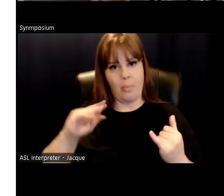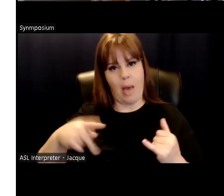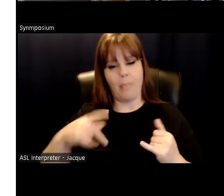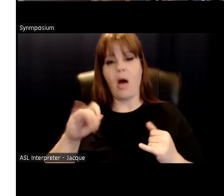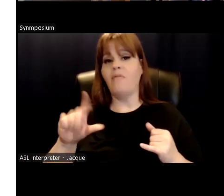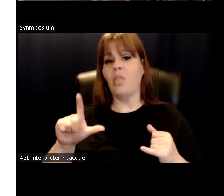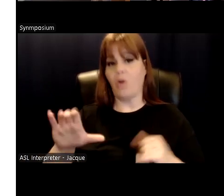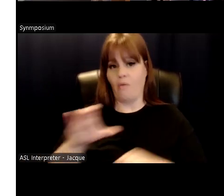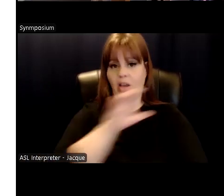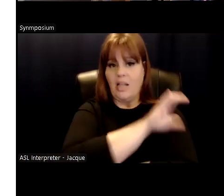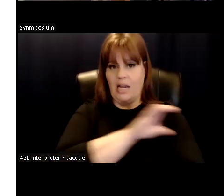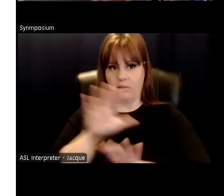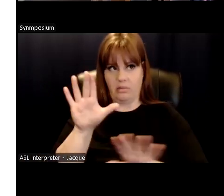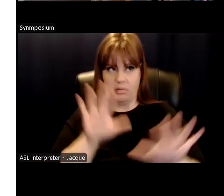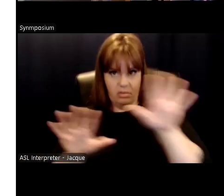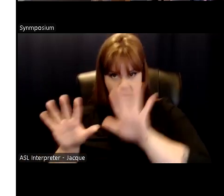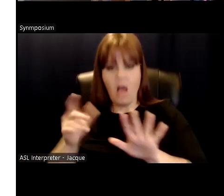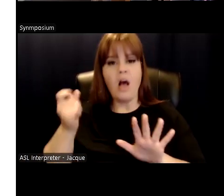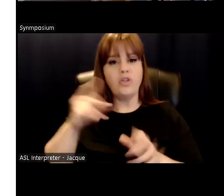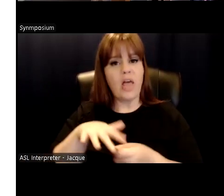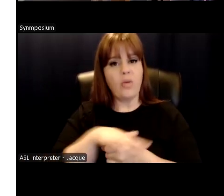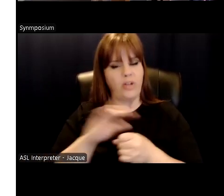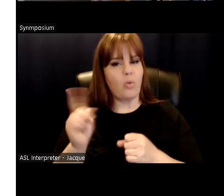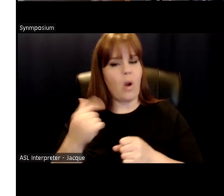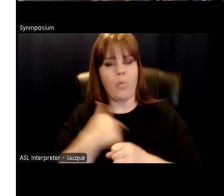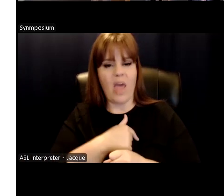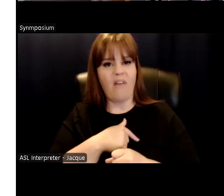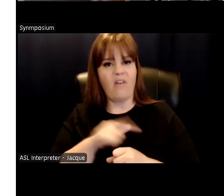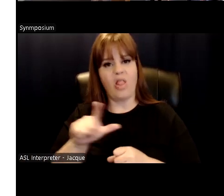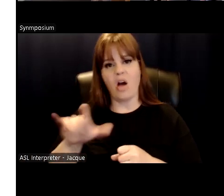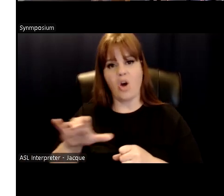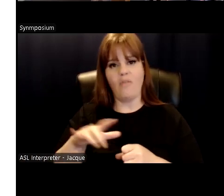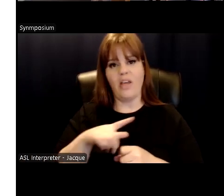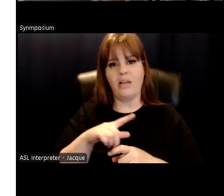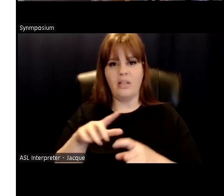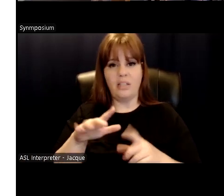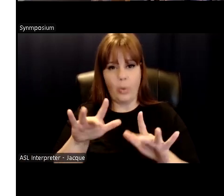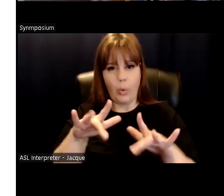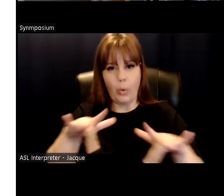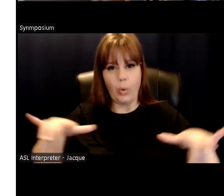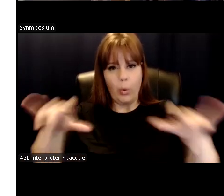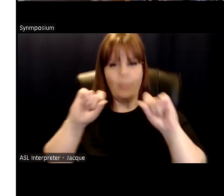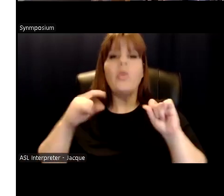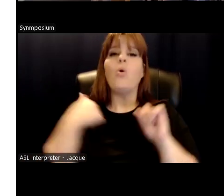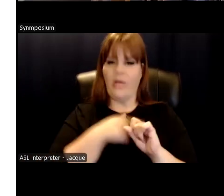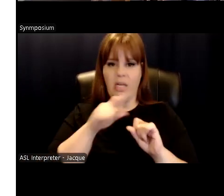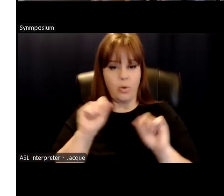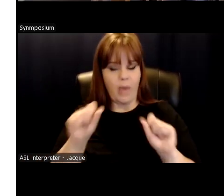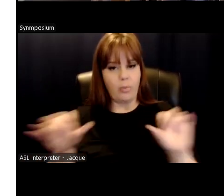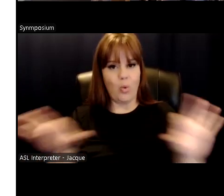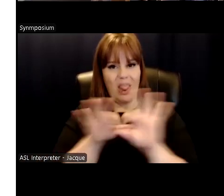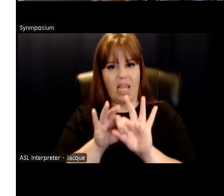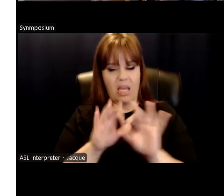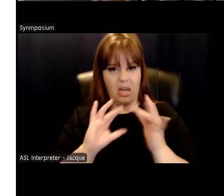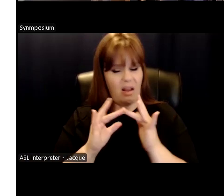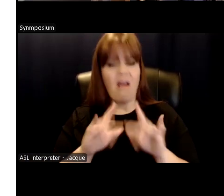understand the regions that we have long COVID deserts. We need to be able to link these networks. As a long COVID